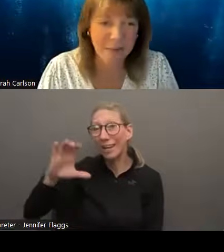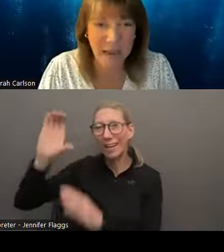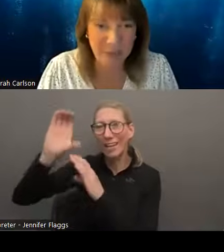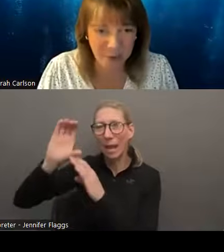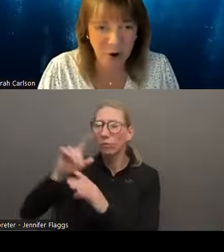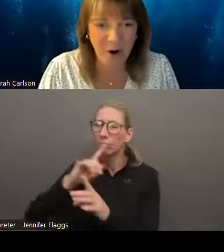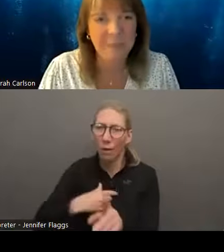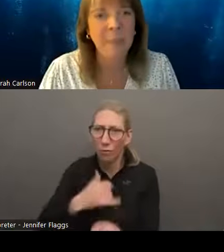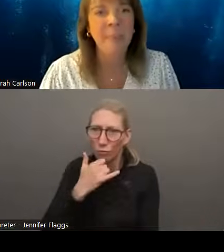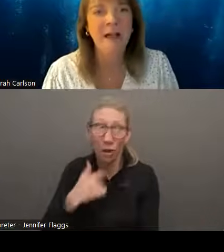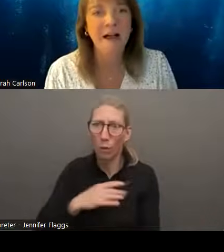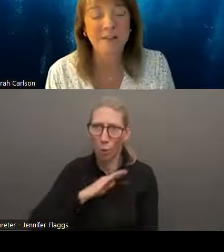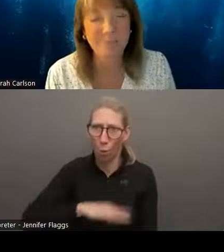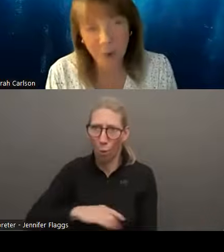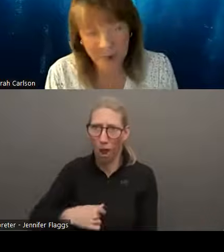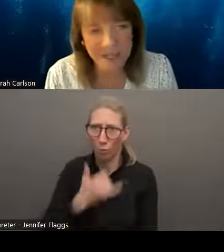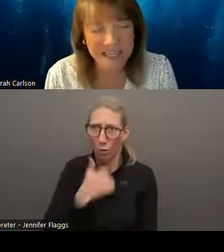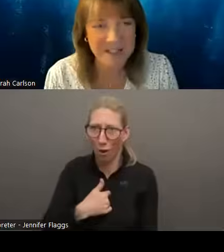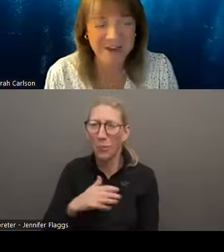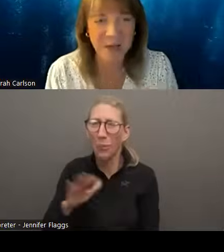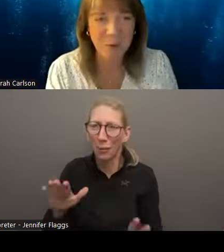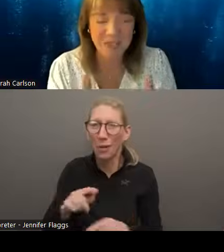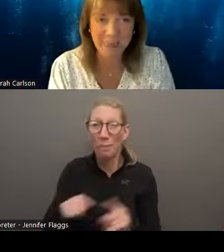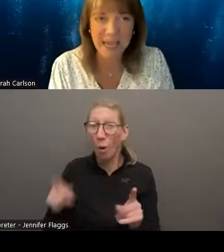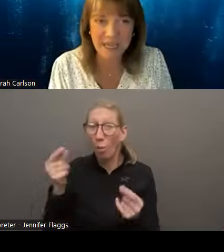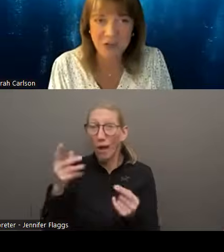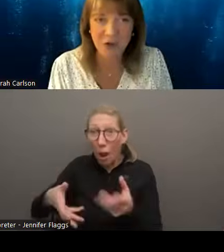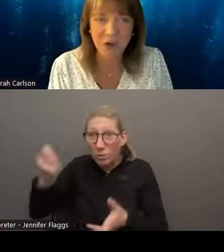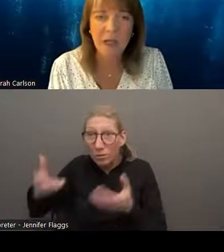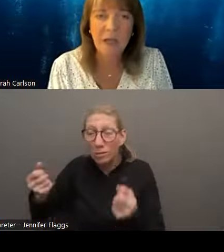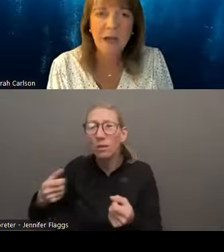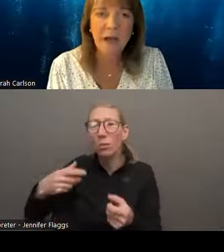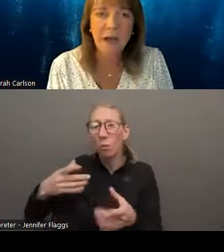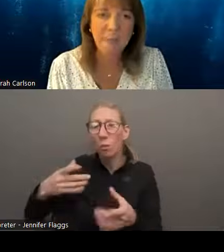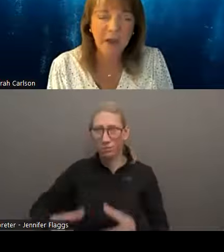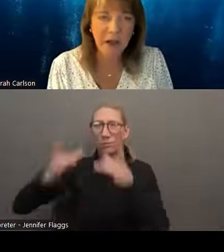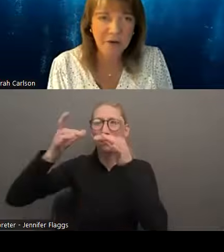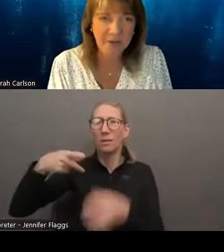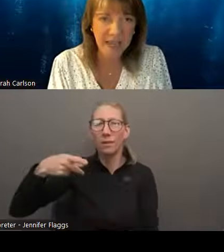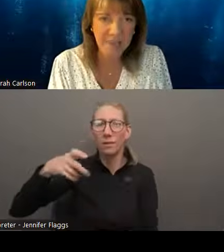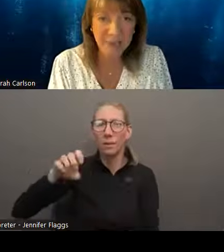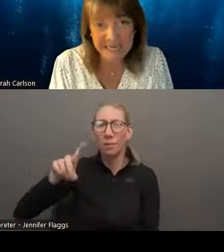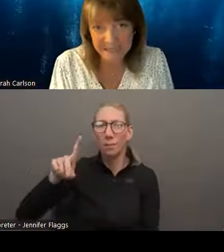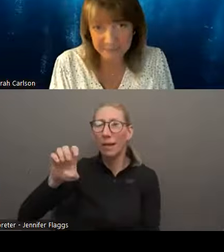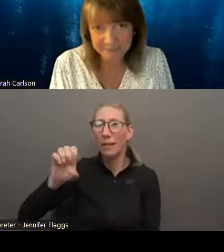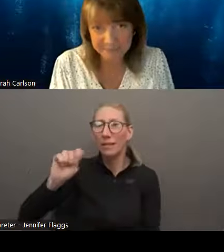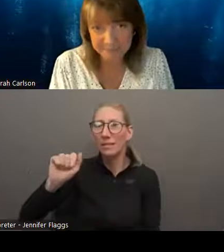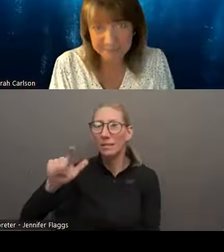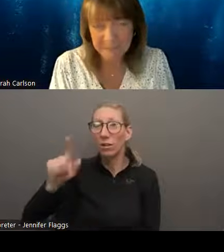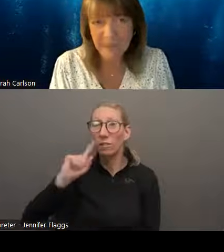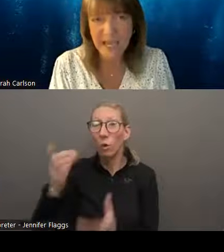wrong, and I was happy to be wrong. In what I was excavating was the pedestal of a